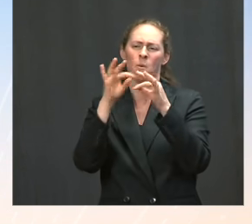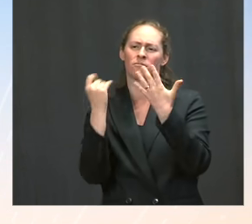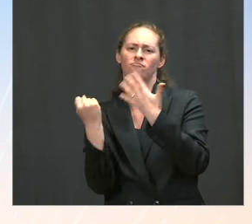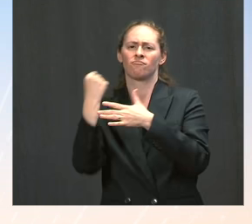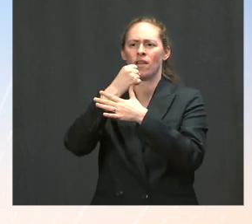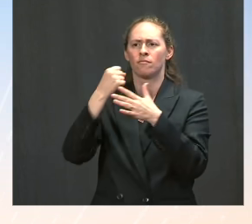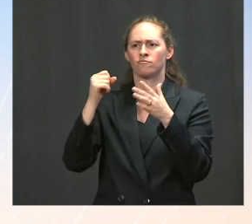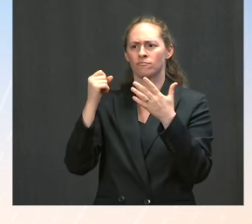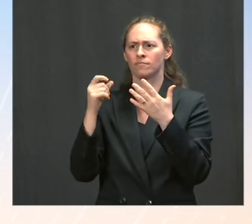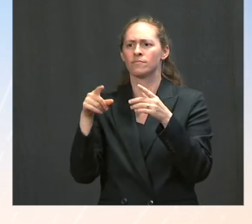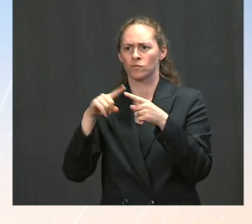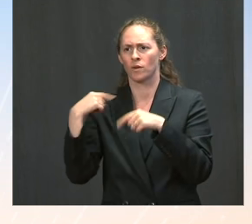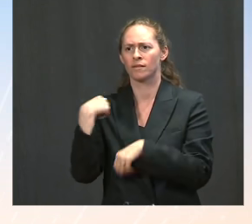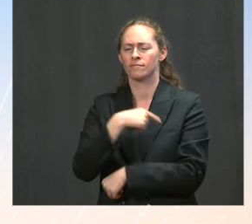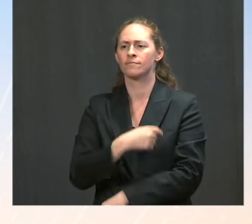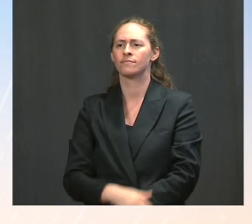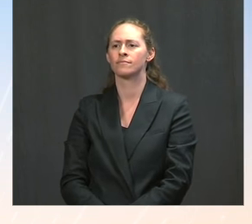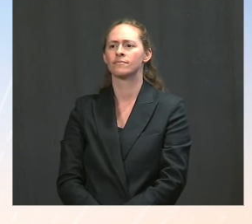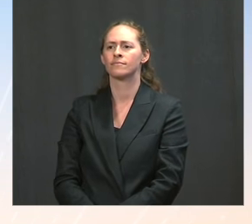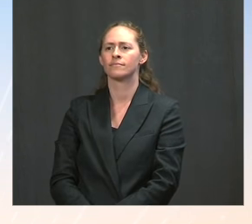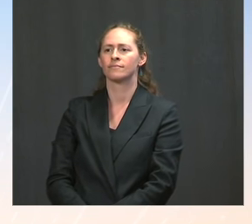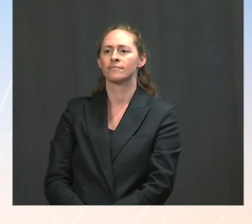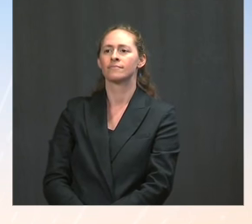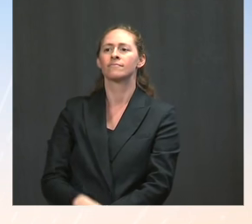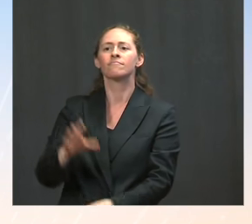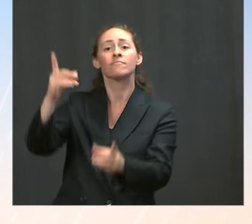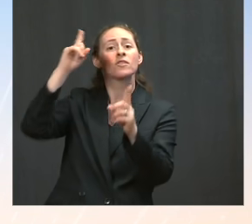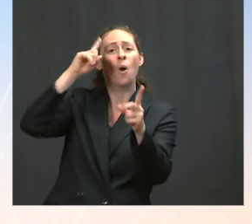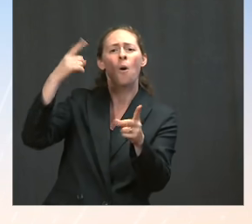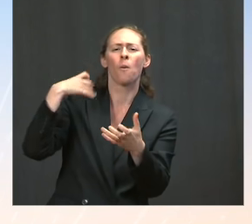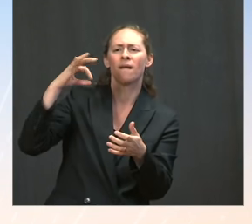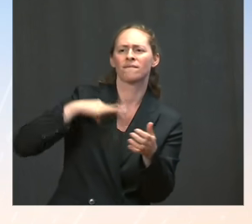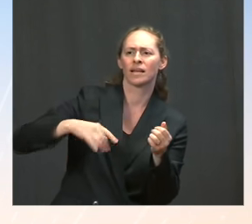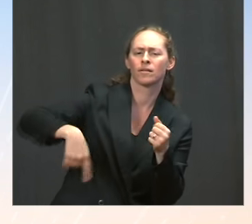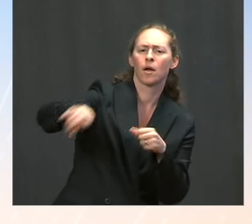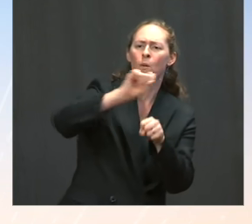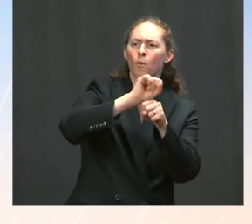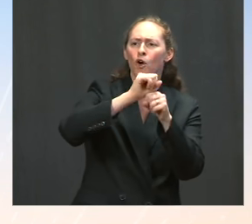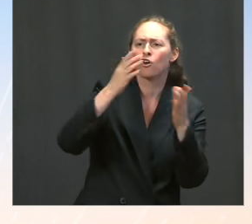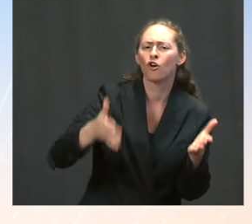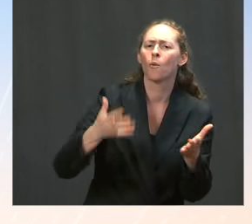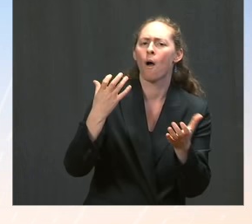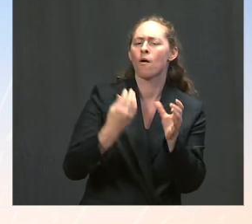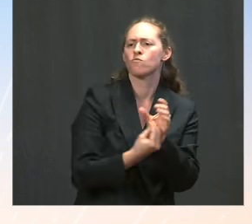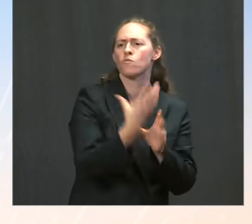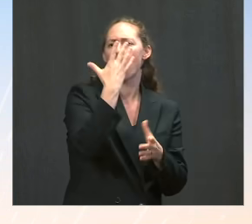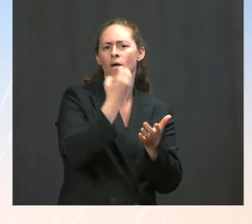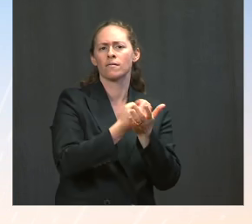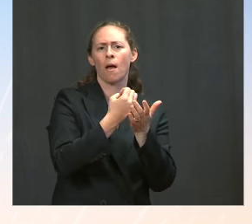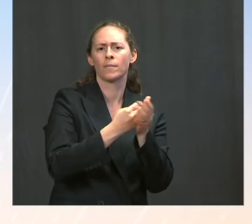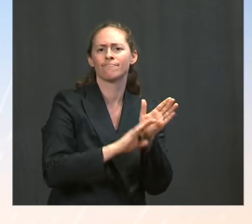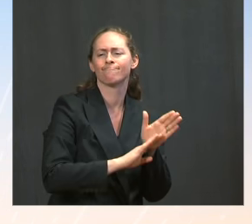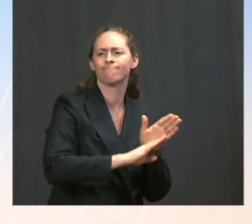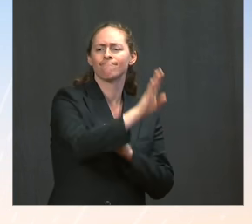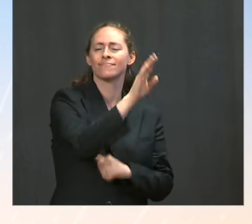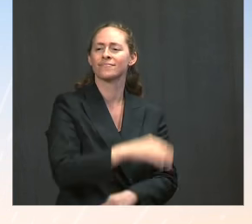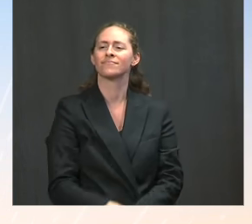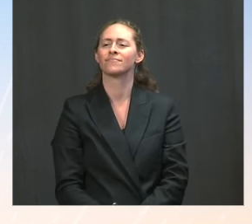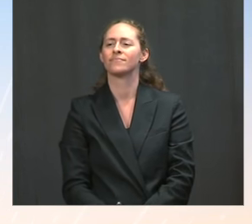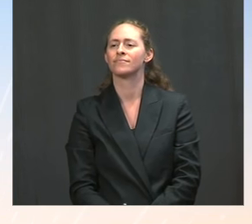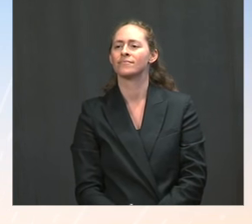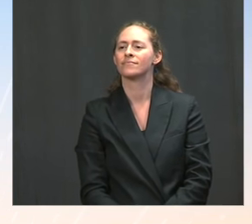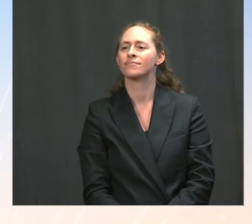for business, and good for the economy. As many of you know, I'm the former governor of Rhode Island, and as a governor, I